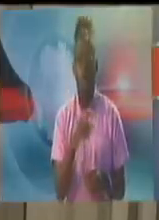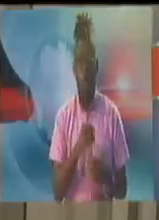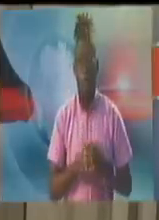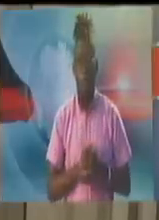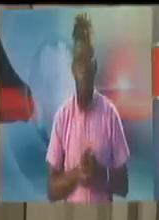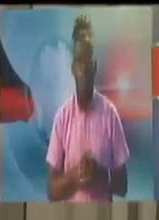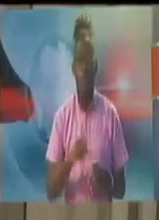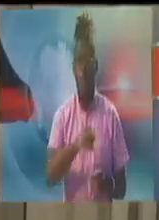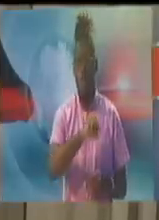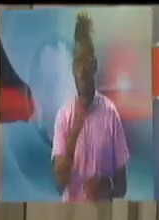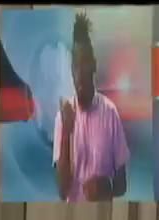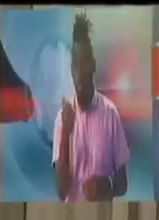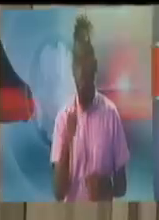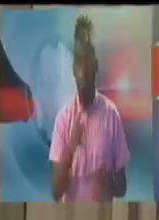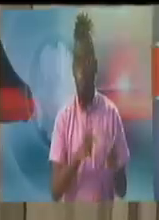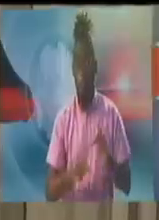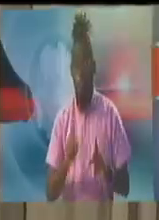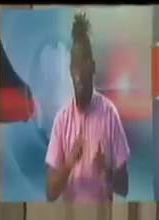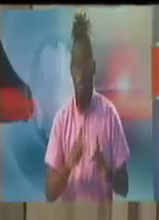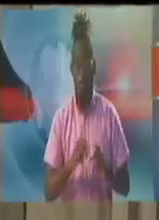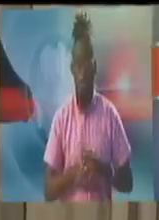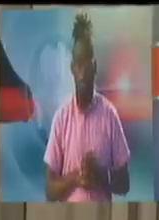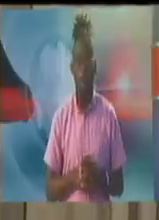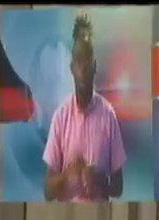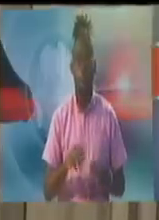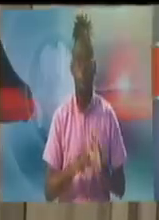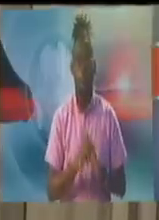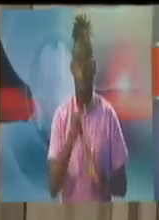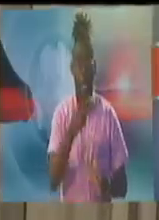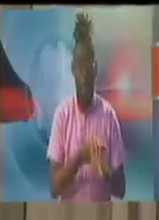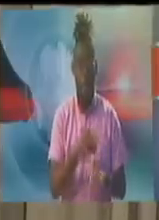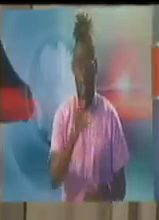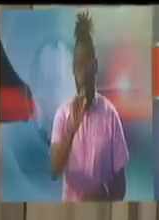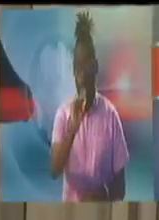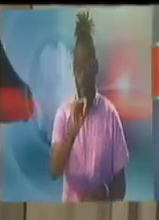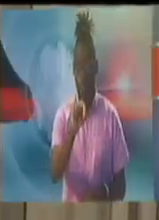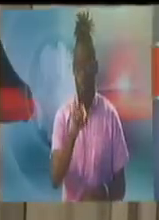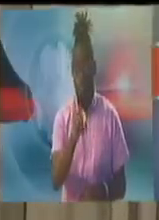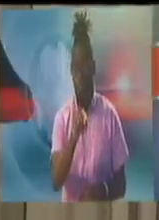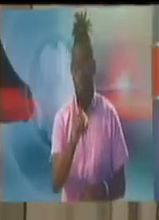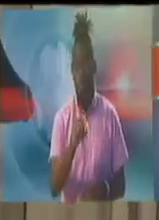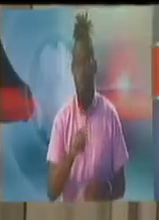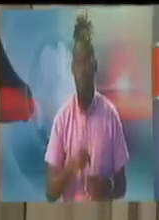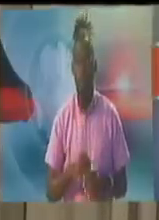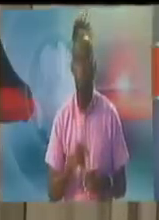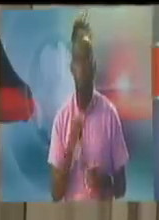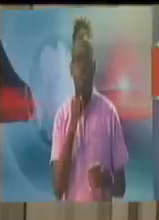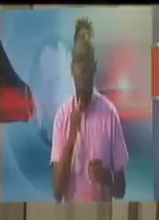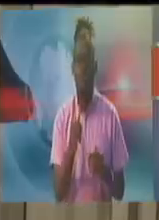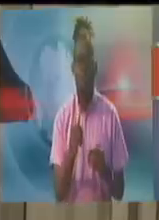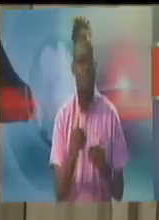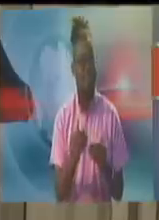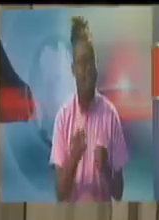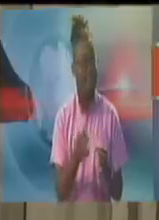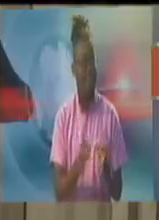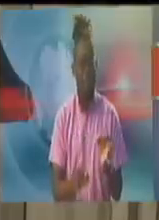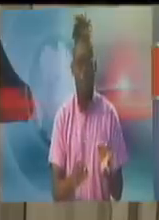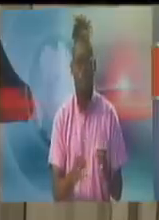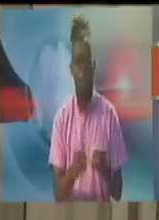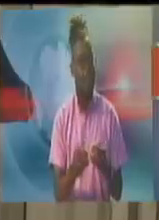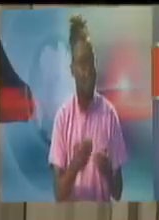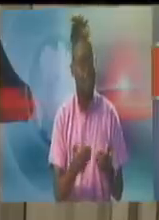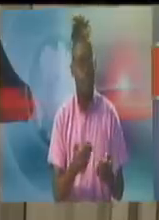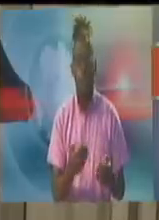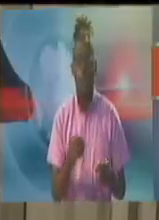of March, 2020. This decision was not one made lightly or easily, and was again based on clear medical